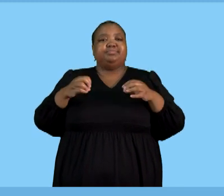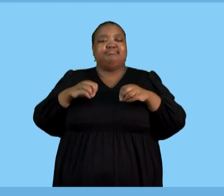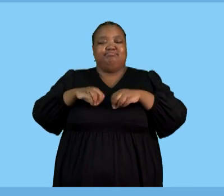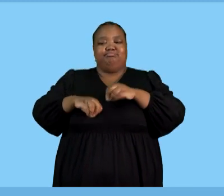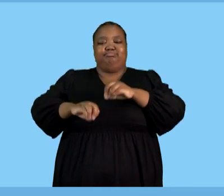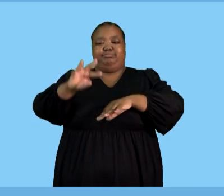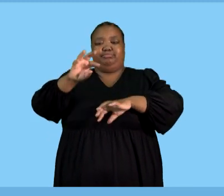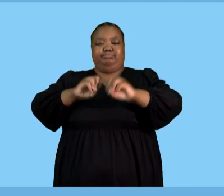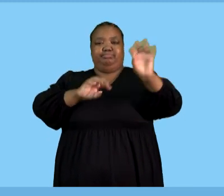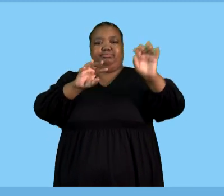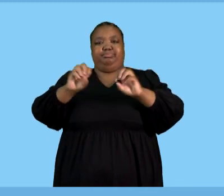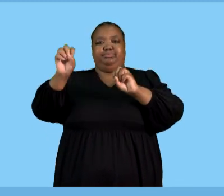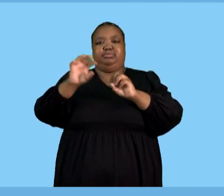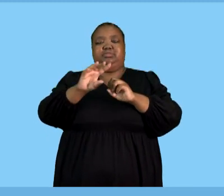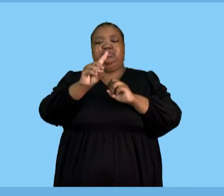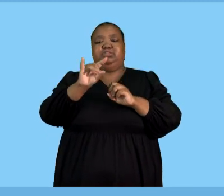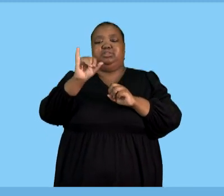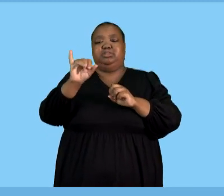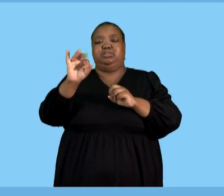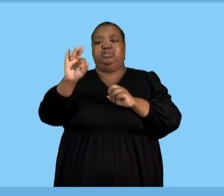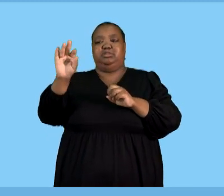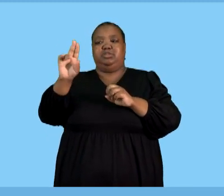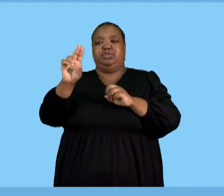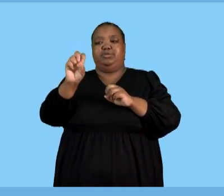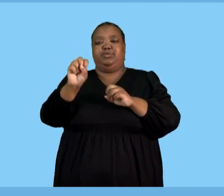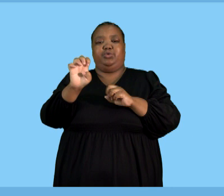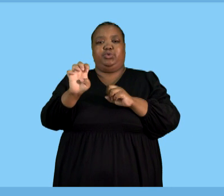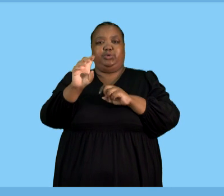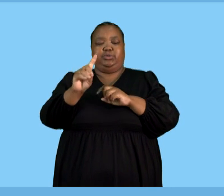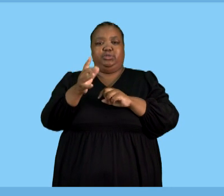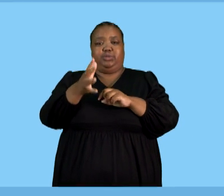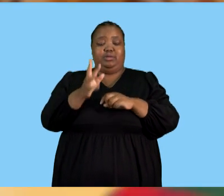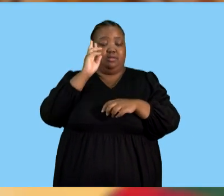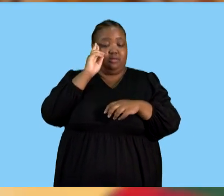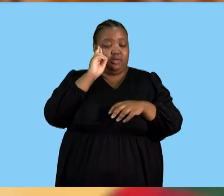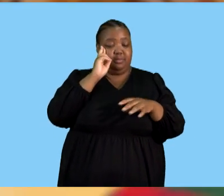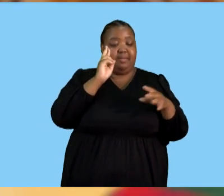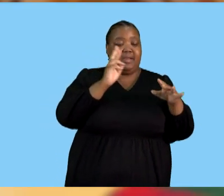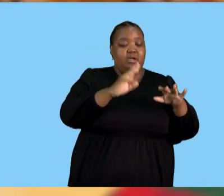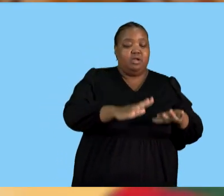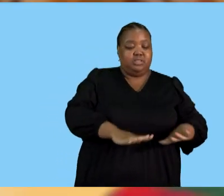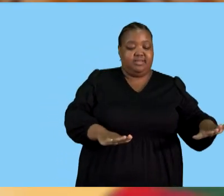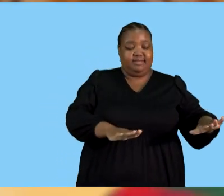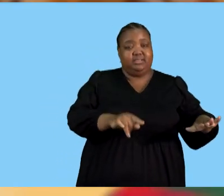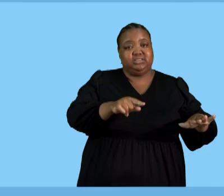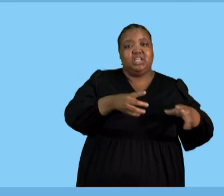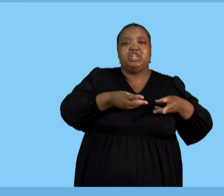diffused image or a diffused reflection. Remember, we have a surface. If it's smooth,